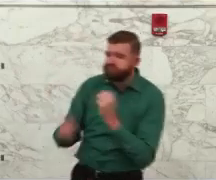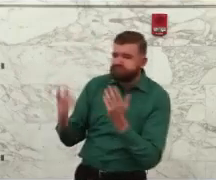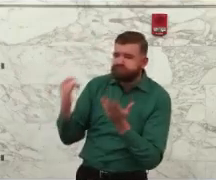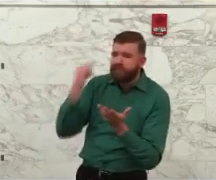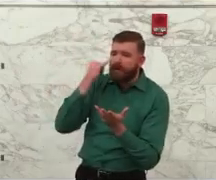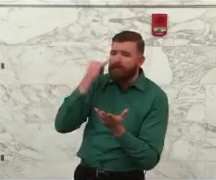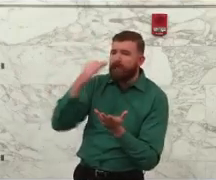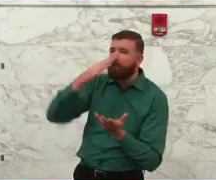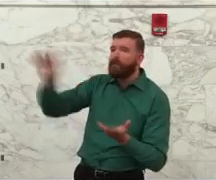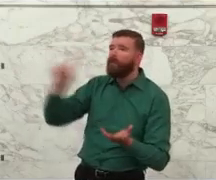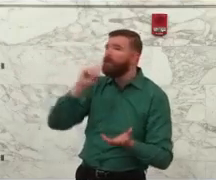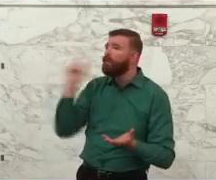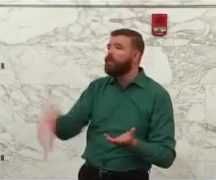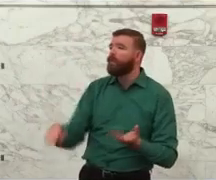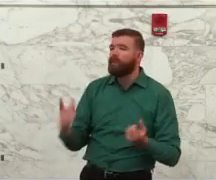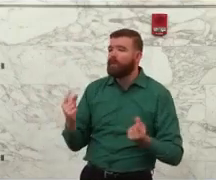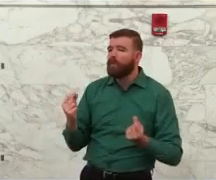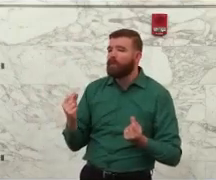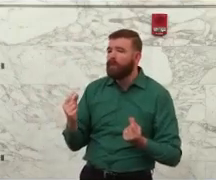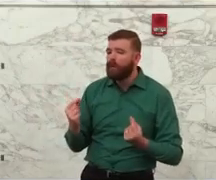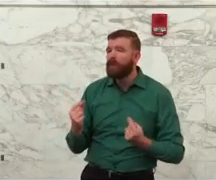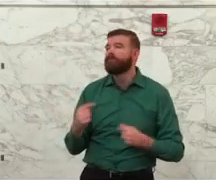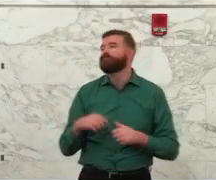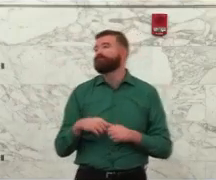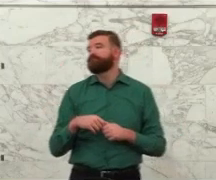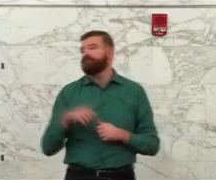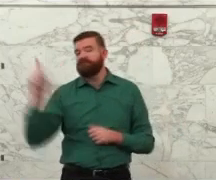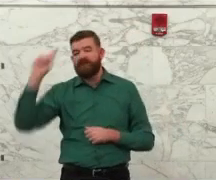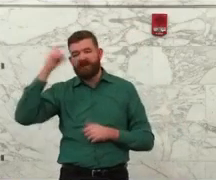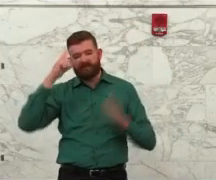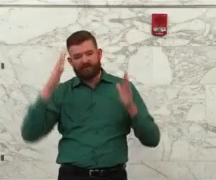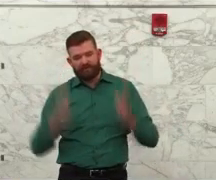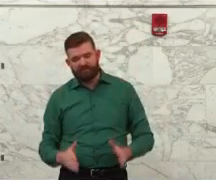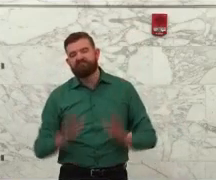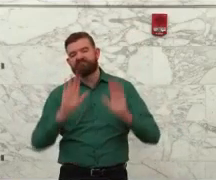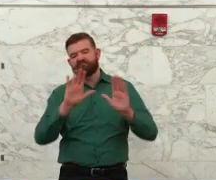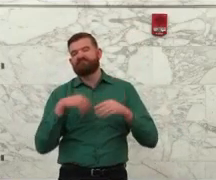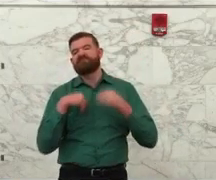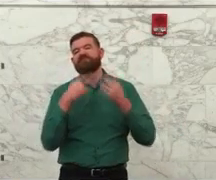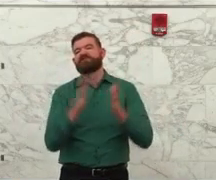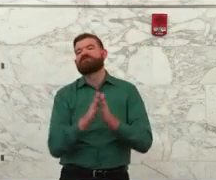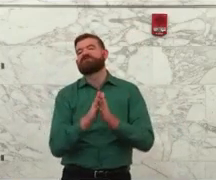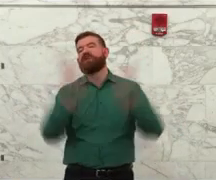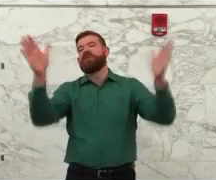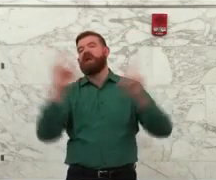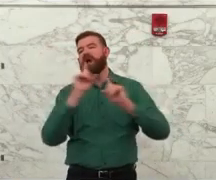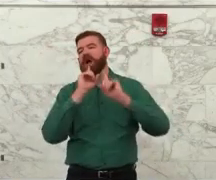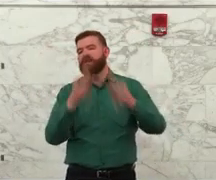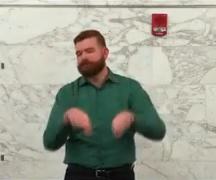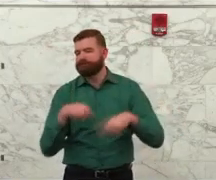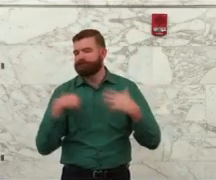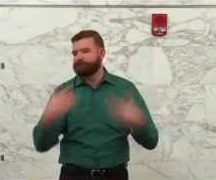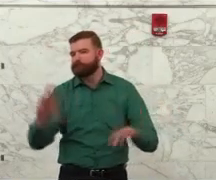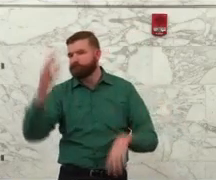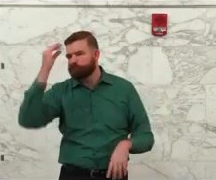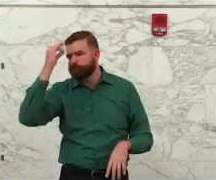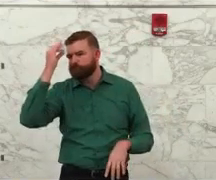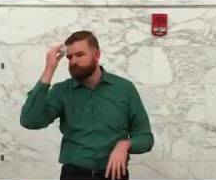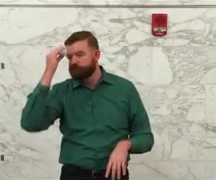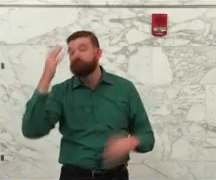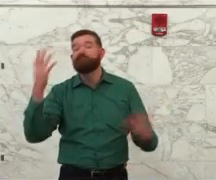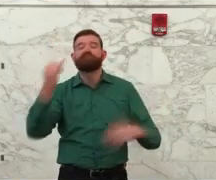your question and give you a little bit of how we've thought about this, and then Pat, I'd like you to come in. Let me start with if folks are monkeying around,